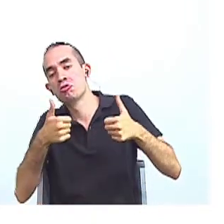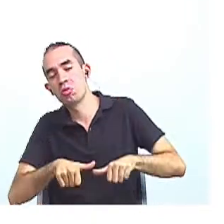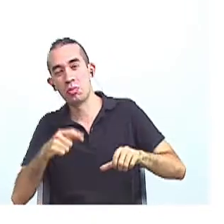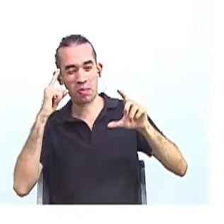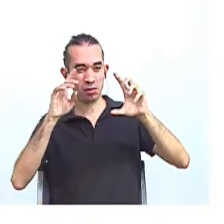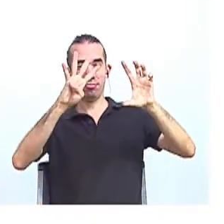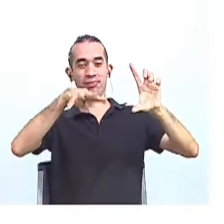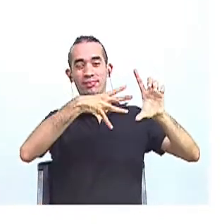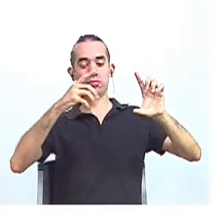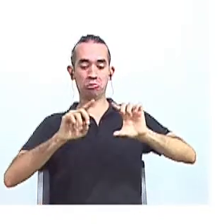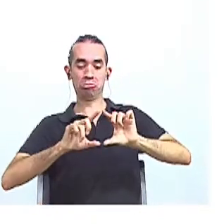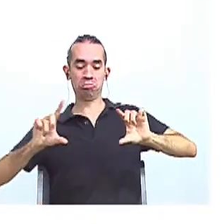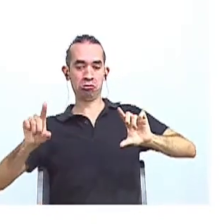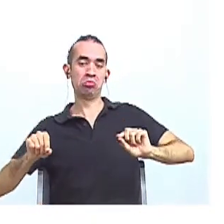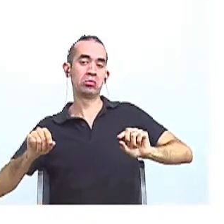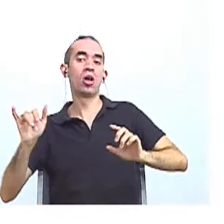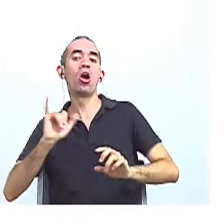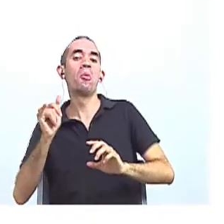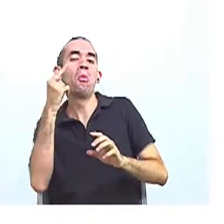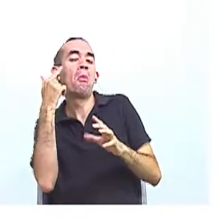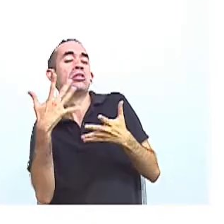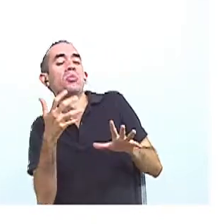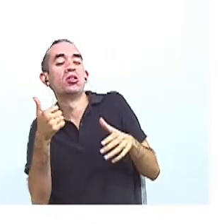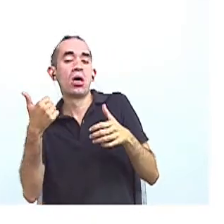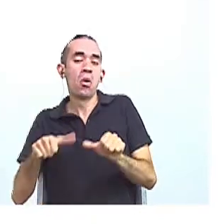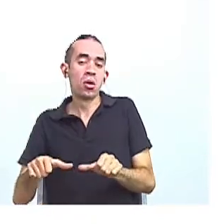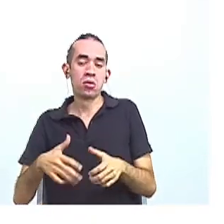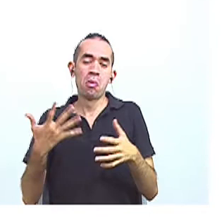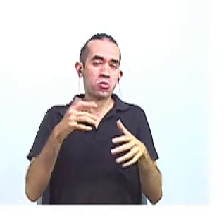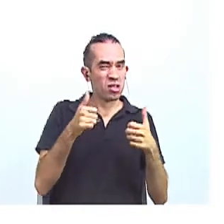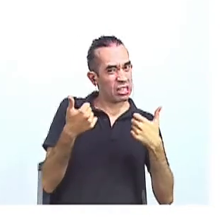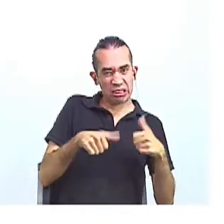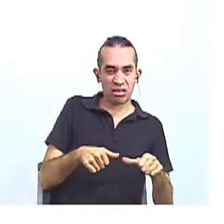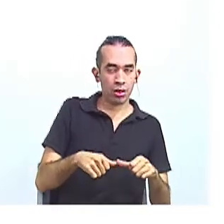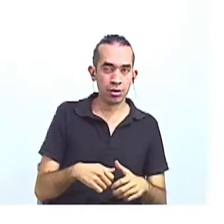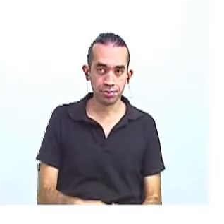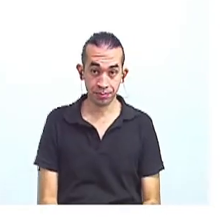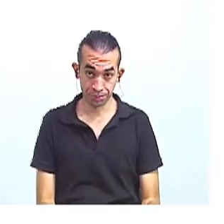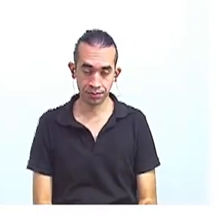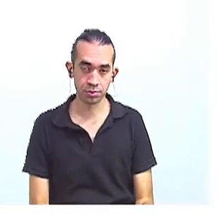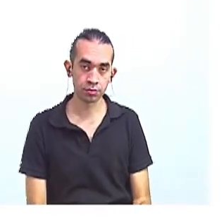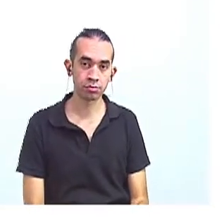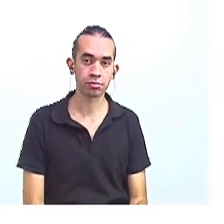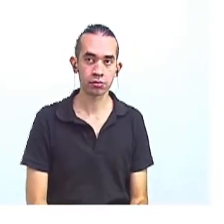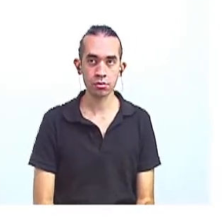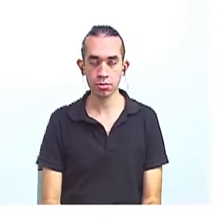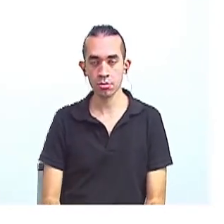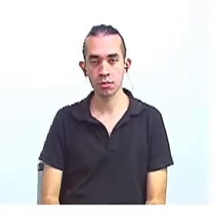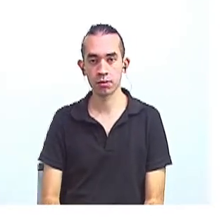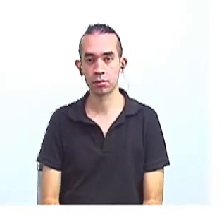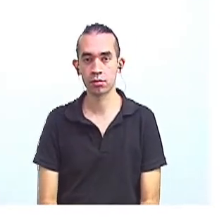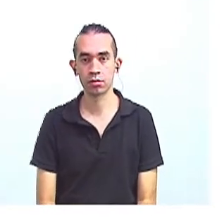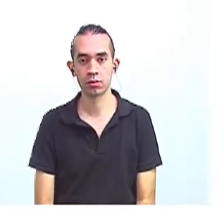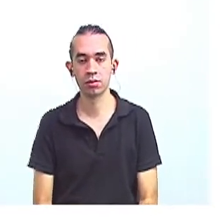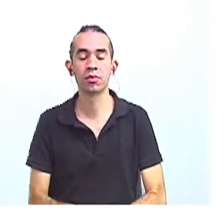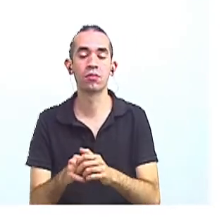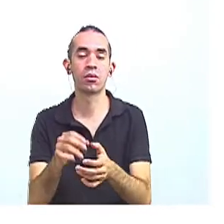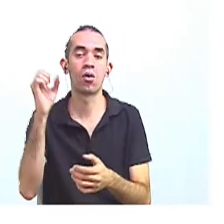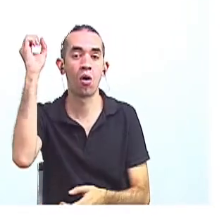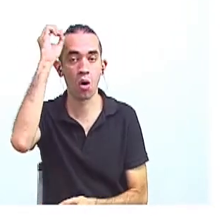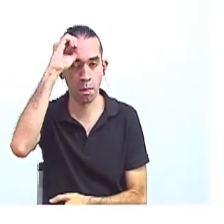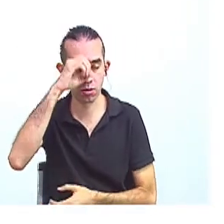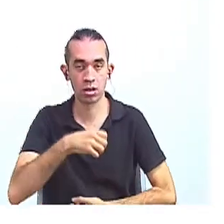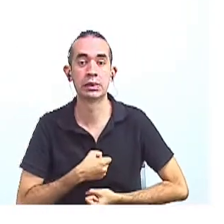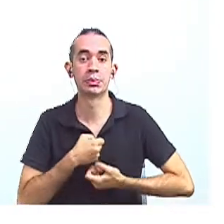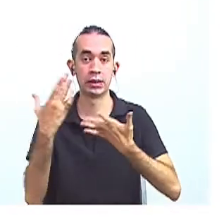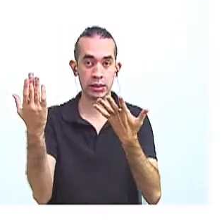are somehow agreeing but also disagreeing with the person, okay? Now, when we express opinions, we